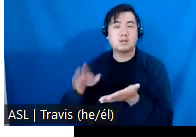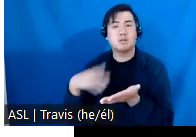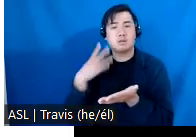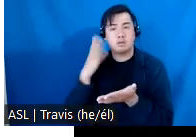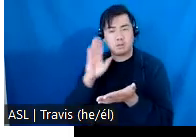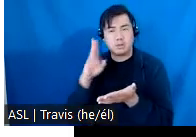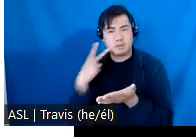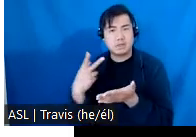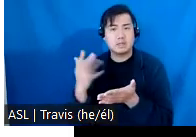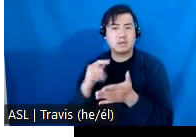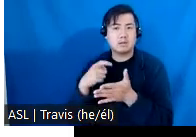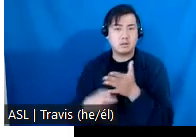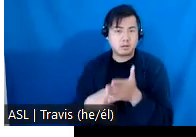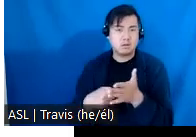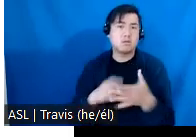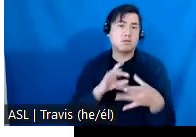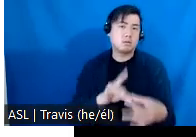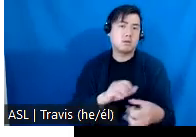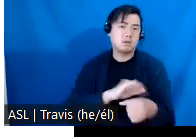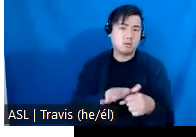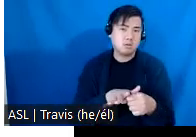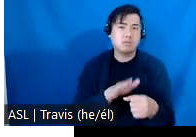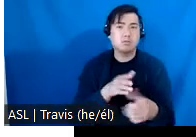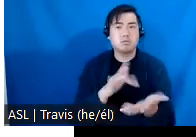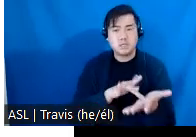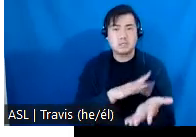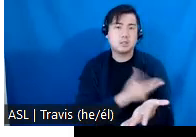on COVID-19 treatments. So,